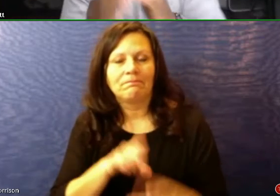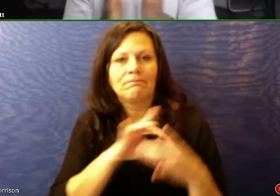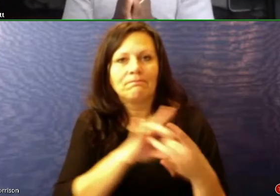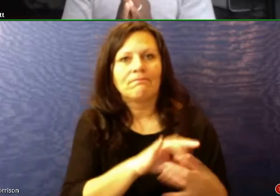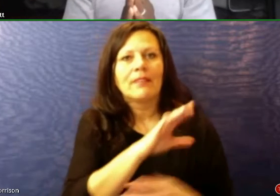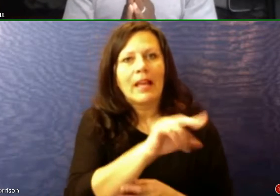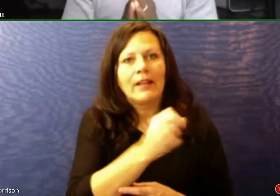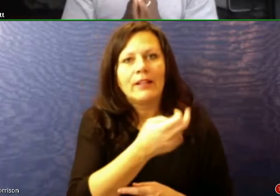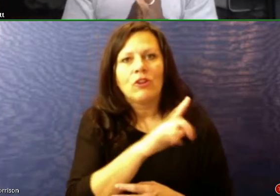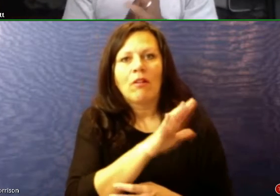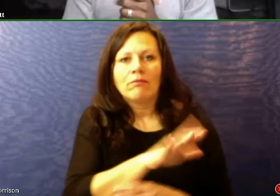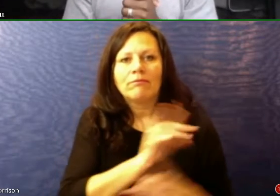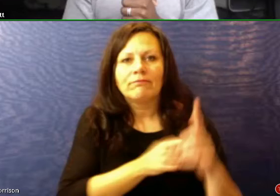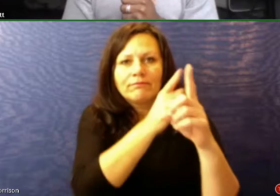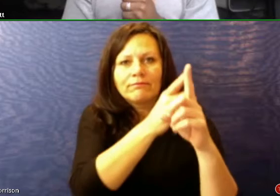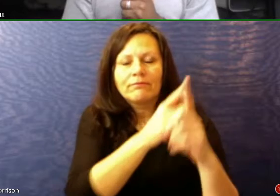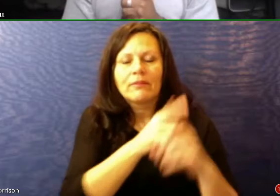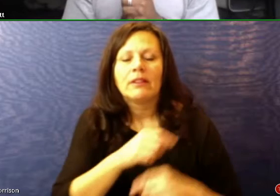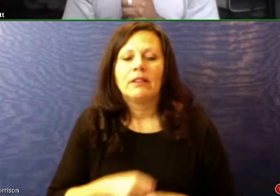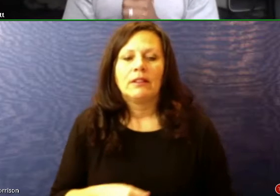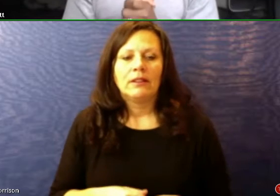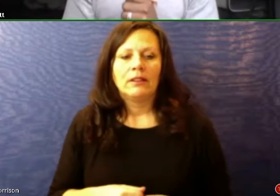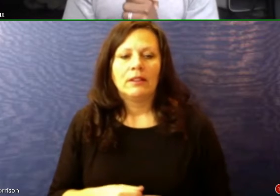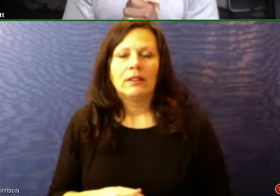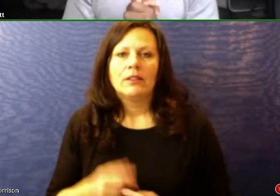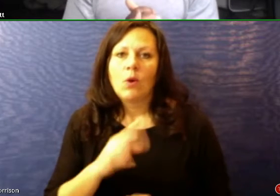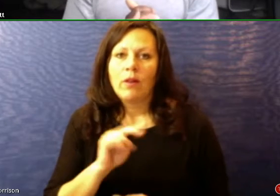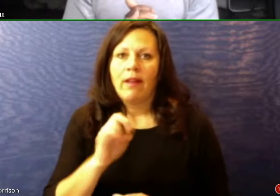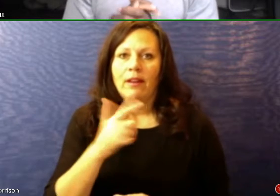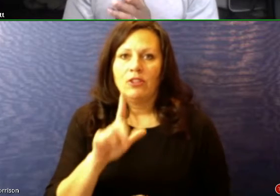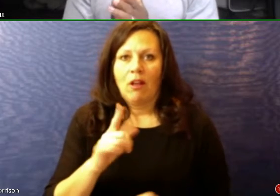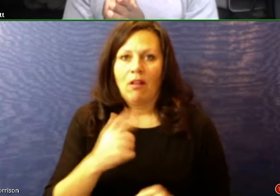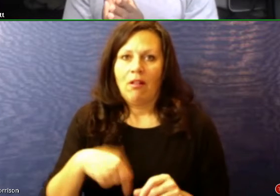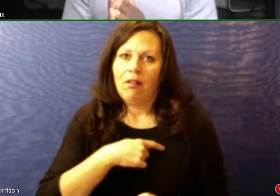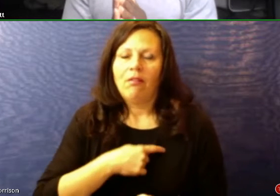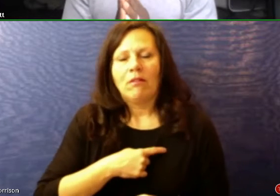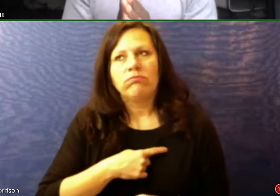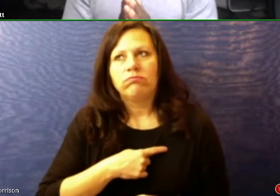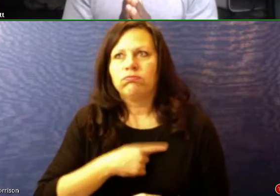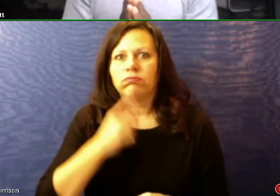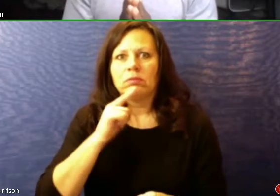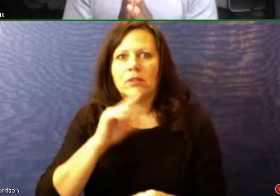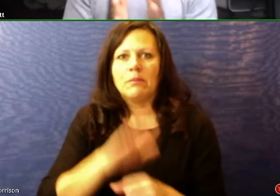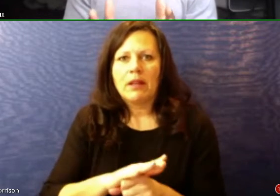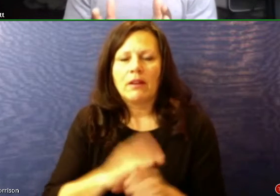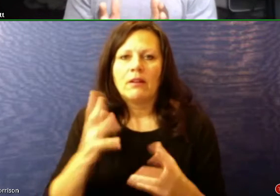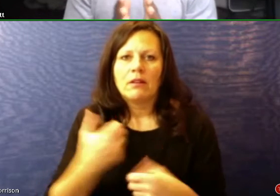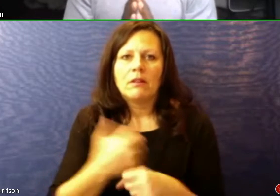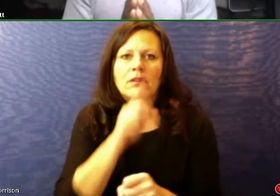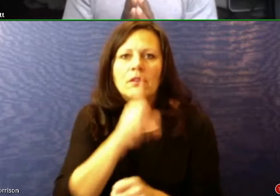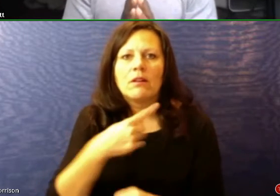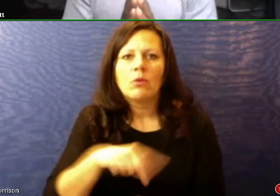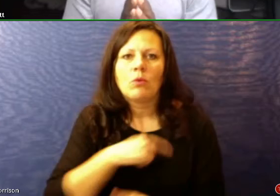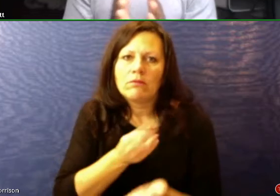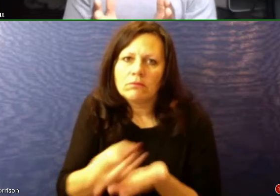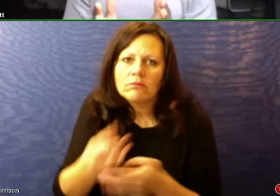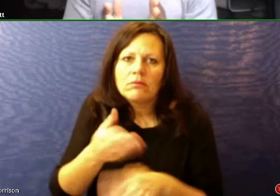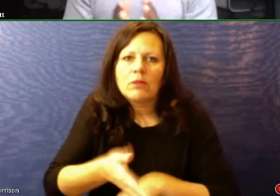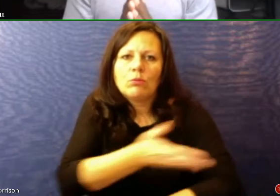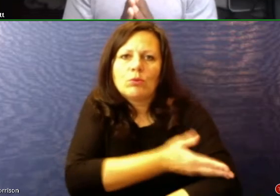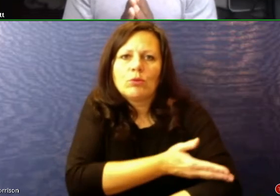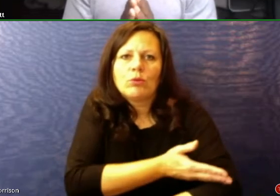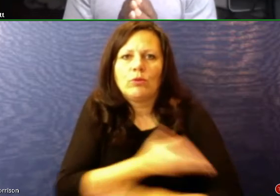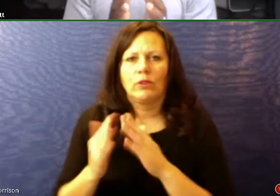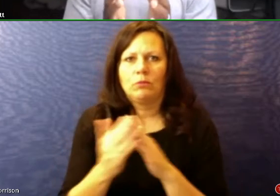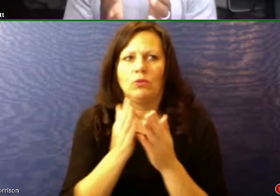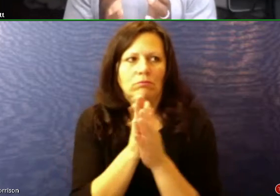objectives, at the NHL, we're extremely committed to making sure that we honestly just improve the